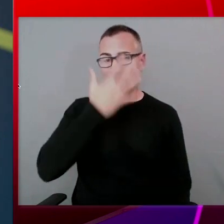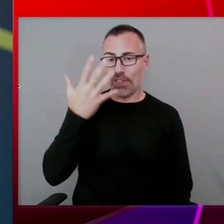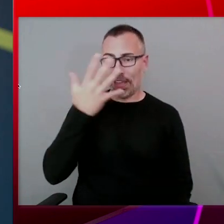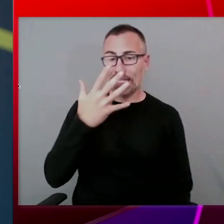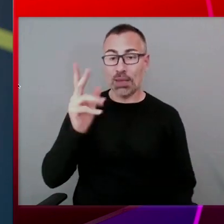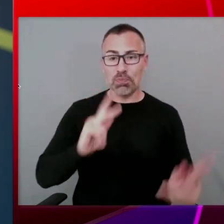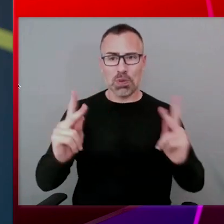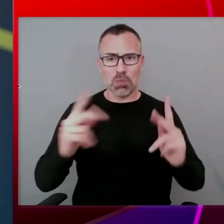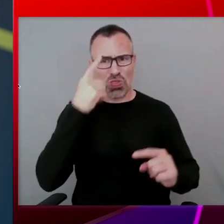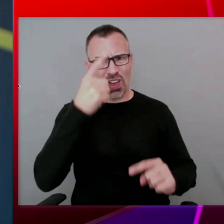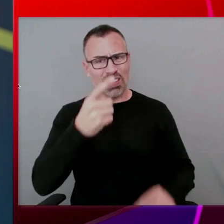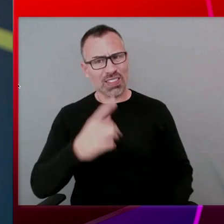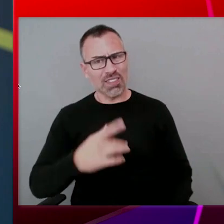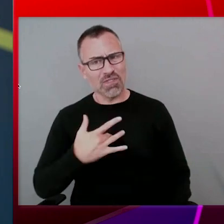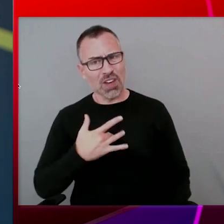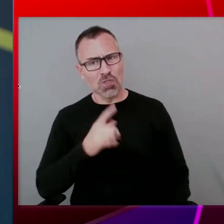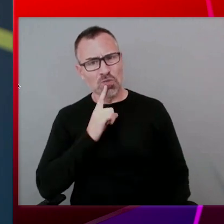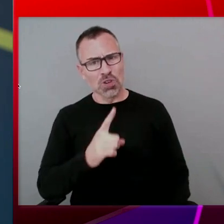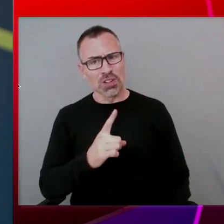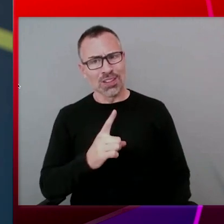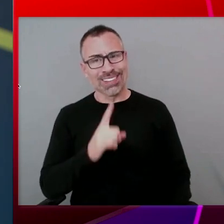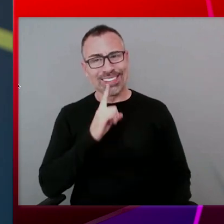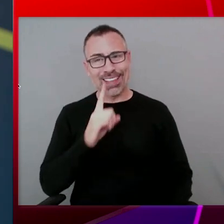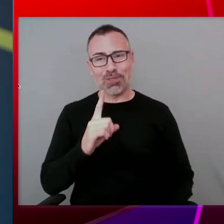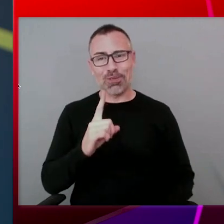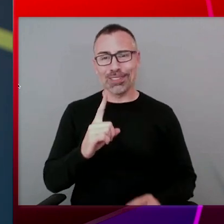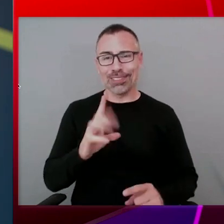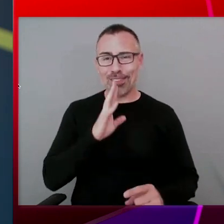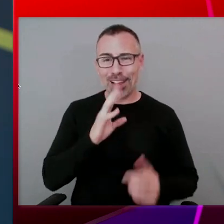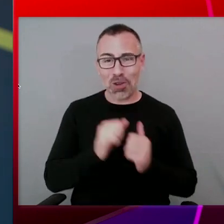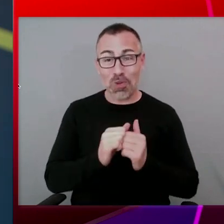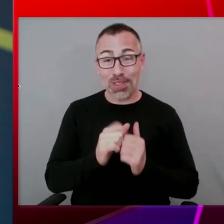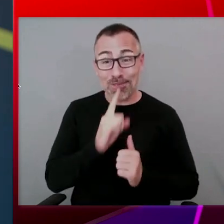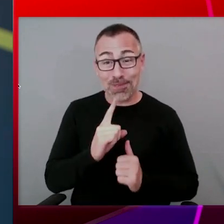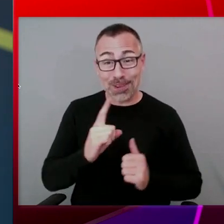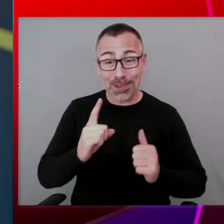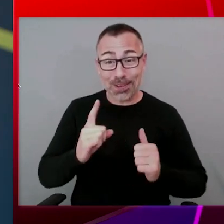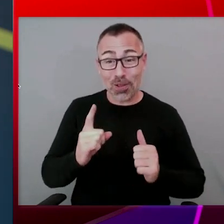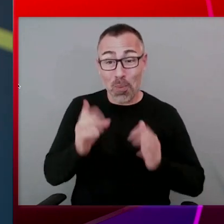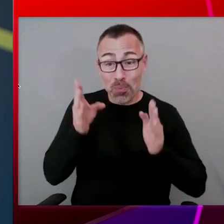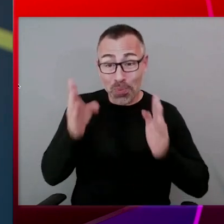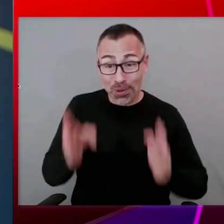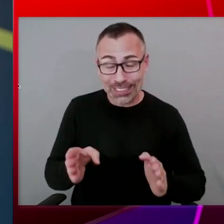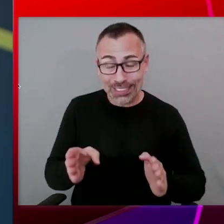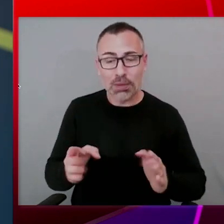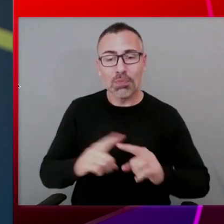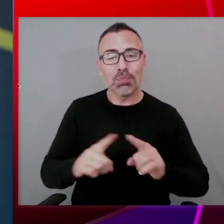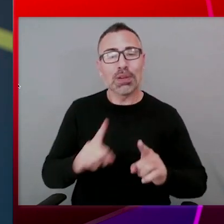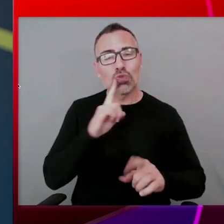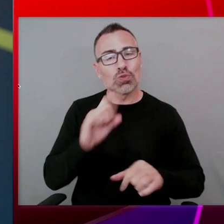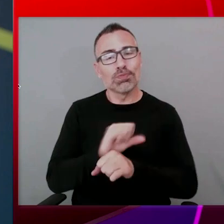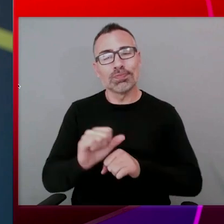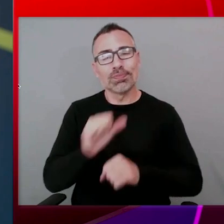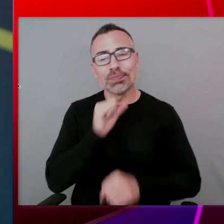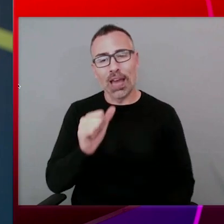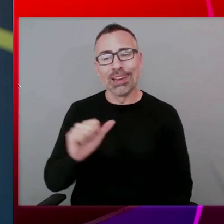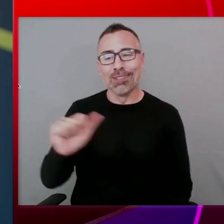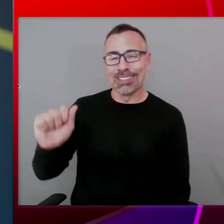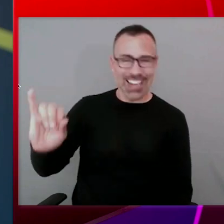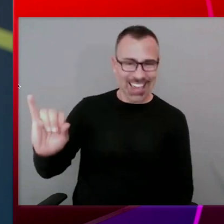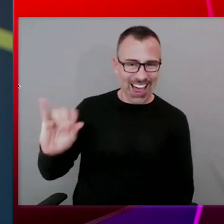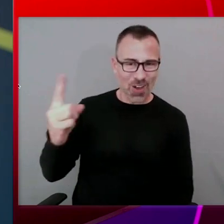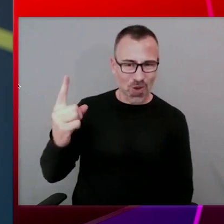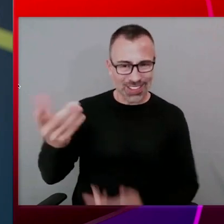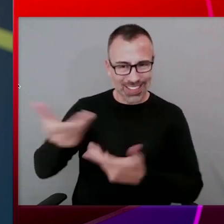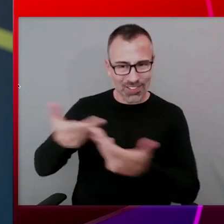really felt they were actually embracing a real human on the other side. Meanwhile, this was just AI that they were interfacing with. So really,